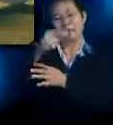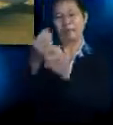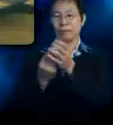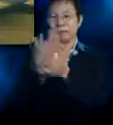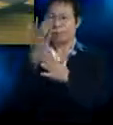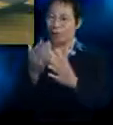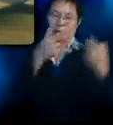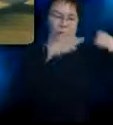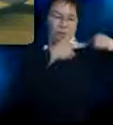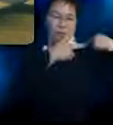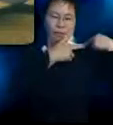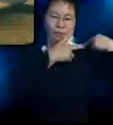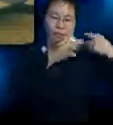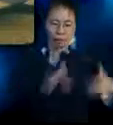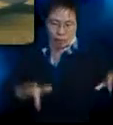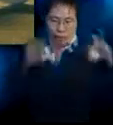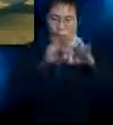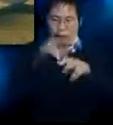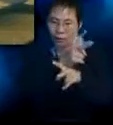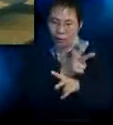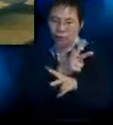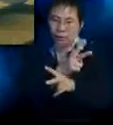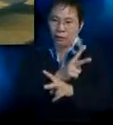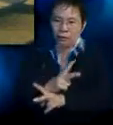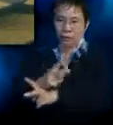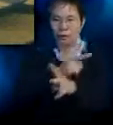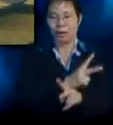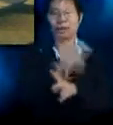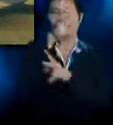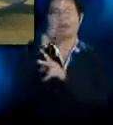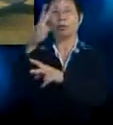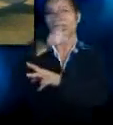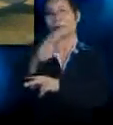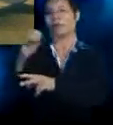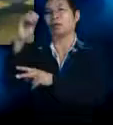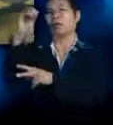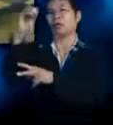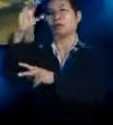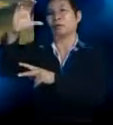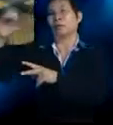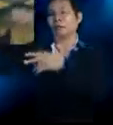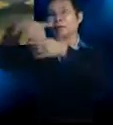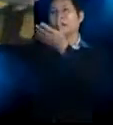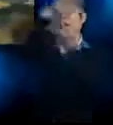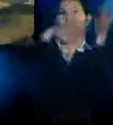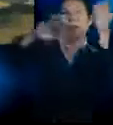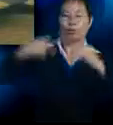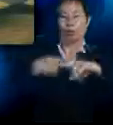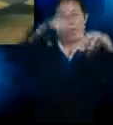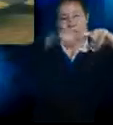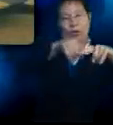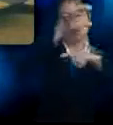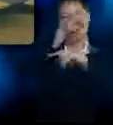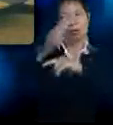an important part in sustaining the carbon dioxide and oxygen levels in the air. We rely on